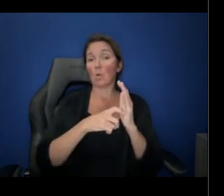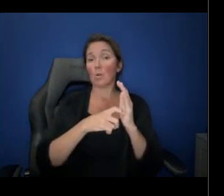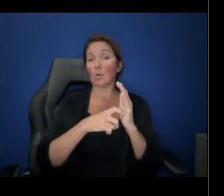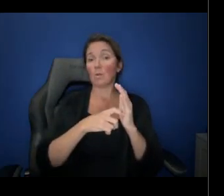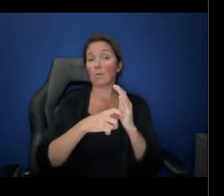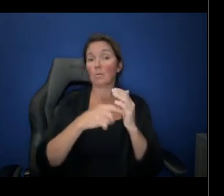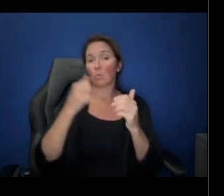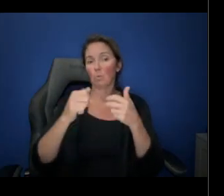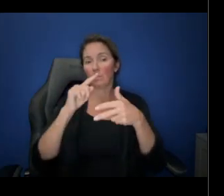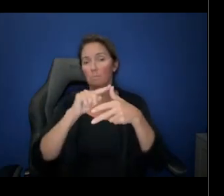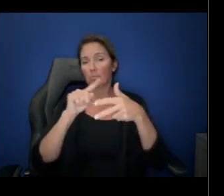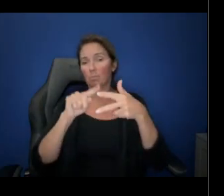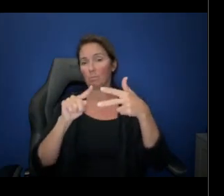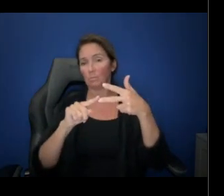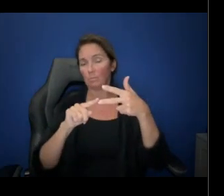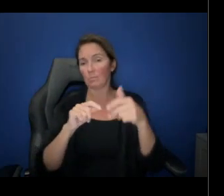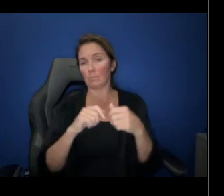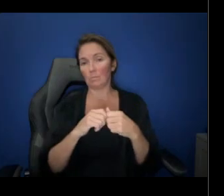blank.